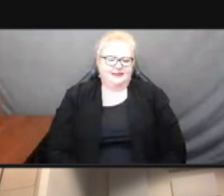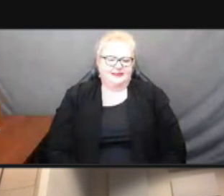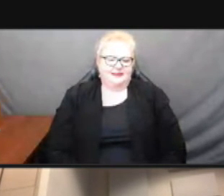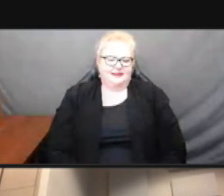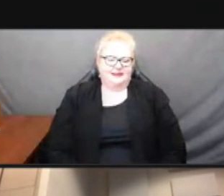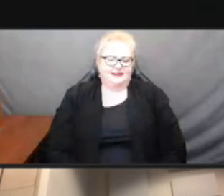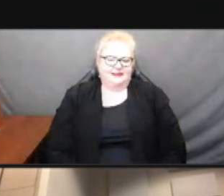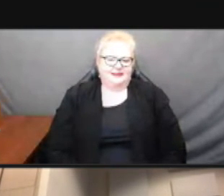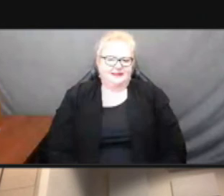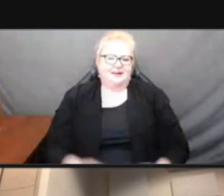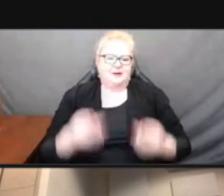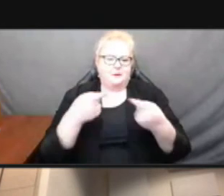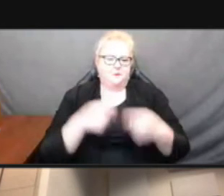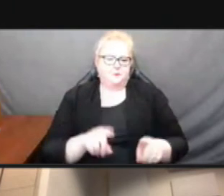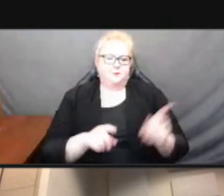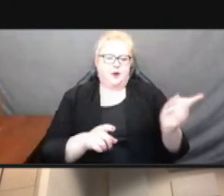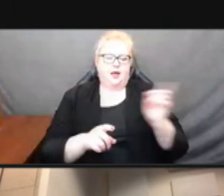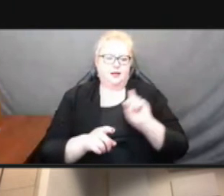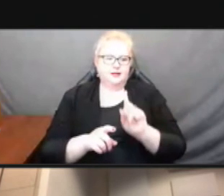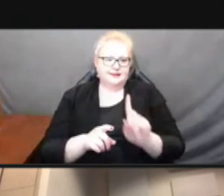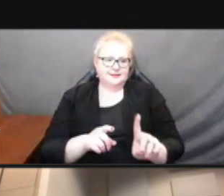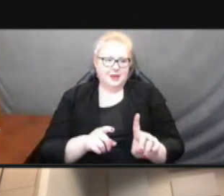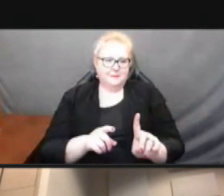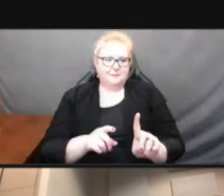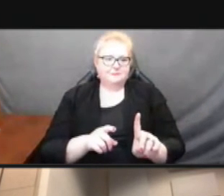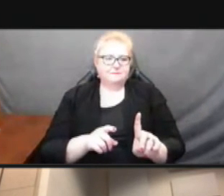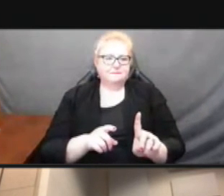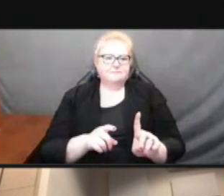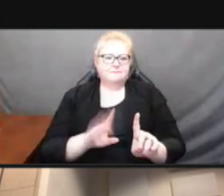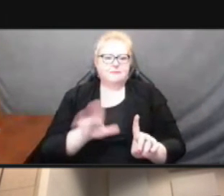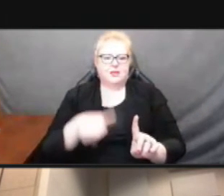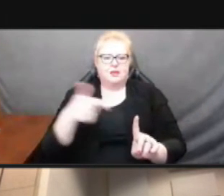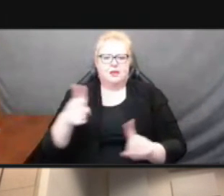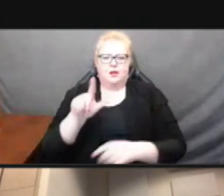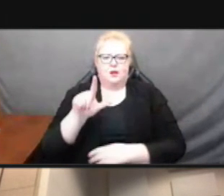While he comes, we'll go to Loretta